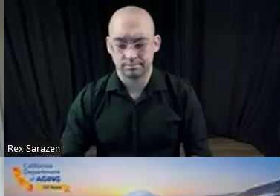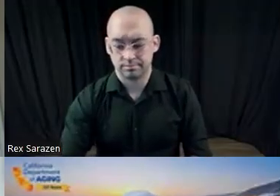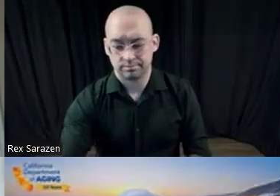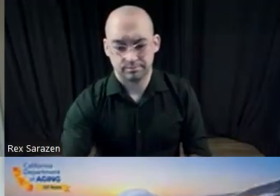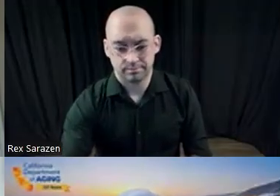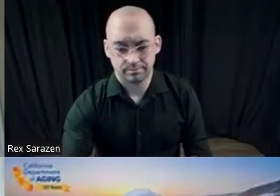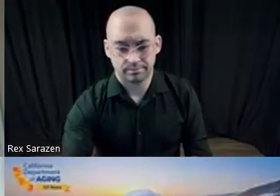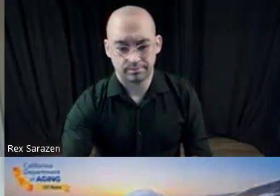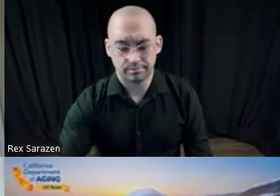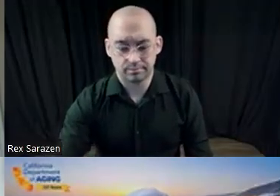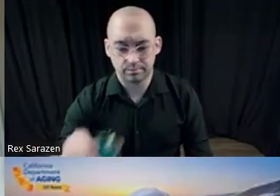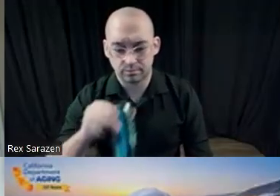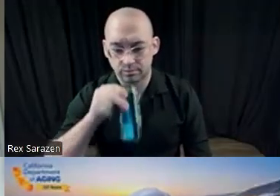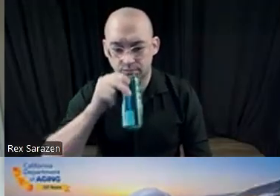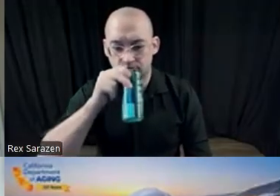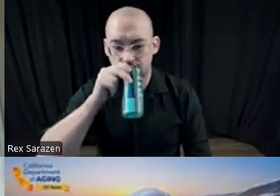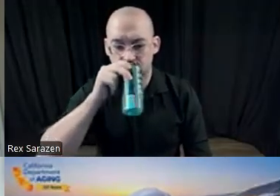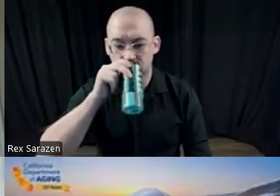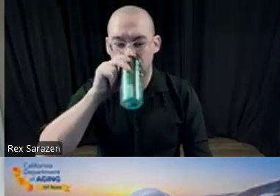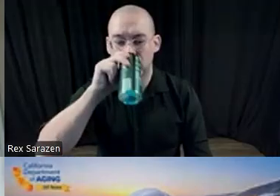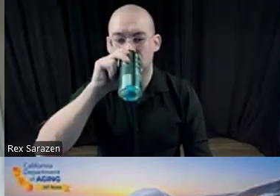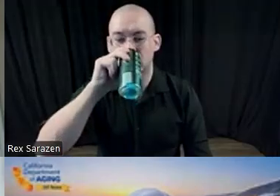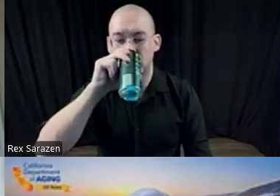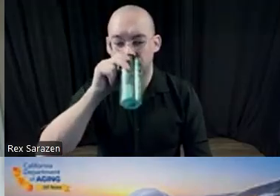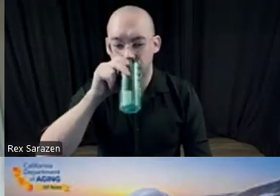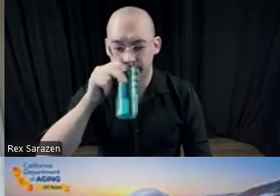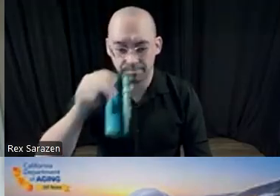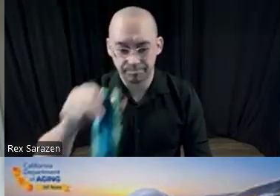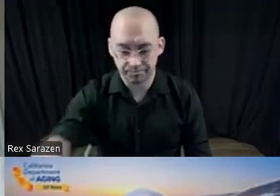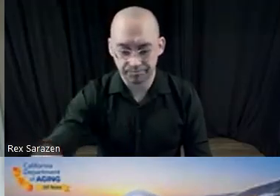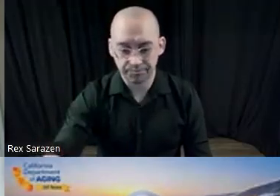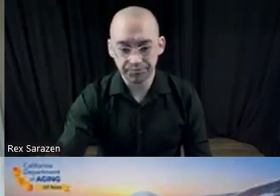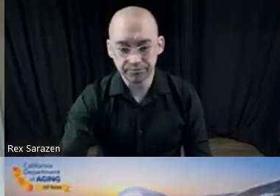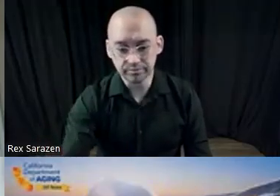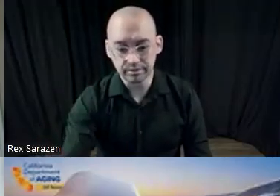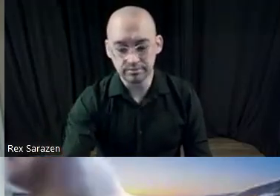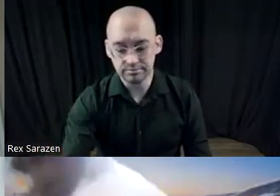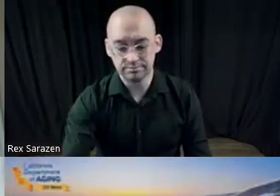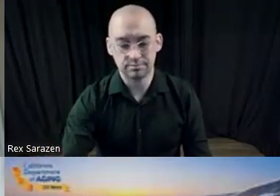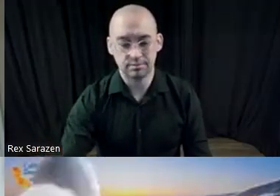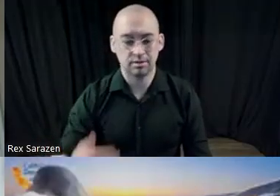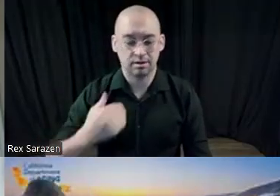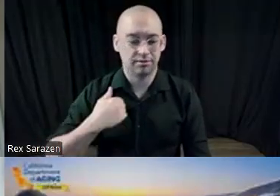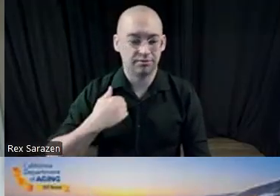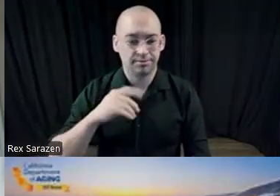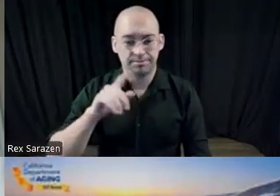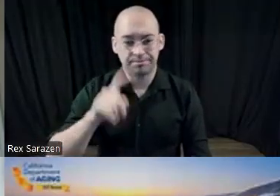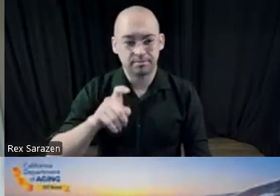There should be a little microphone button maybe towards the bottom of your screen that you can click